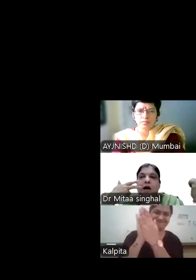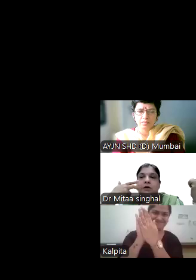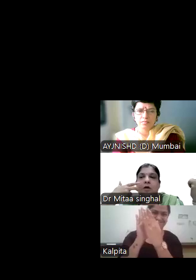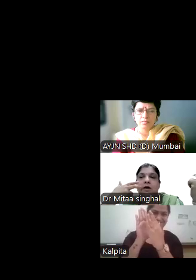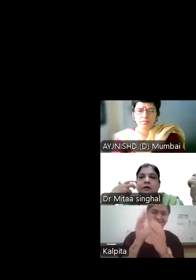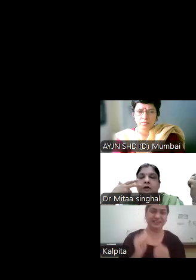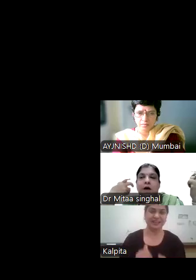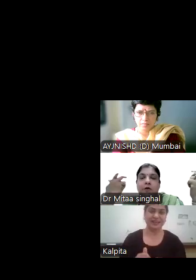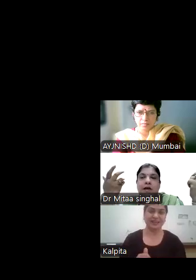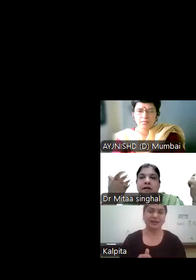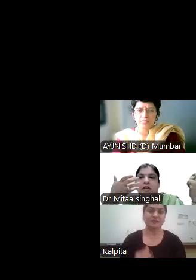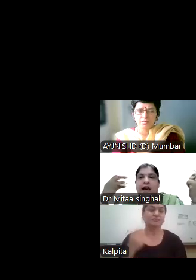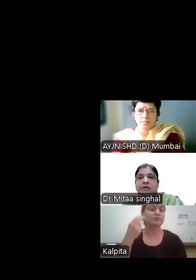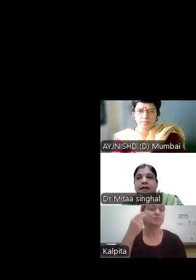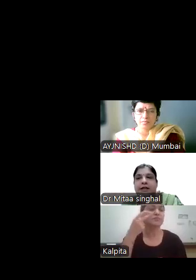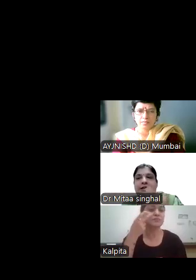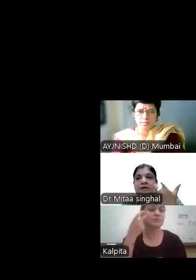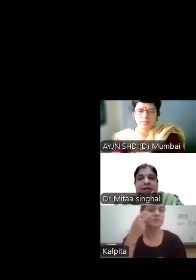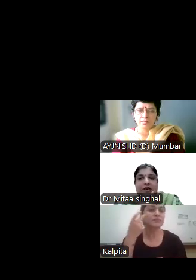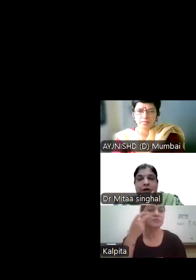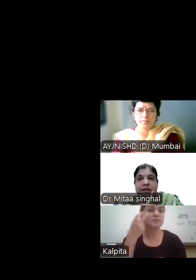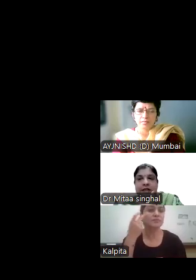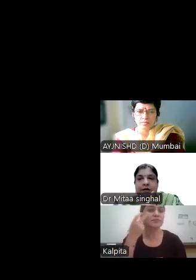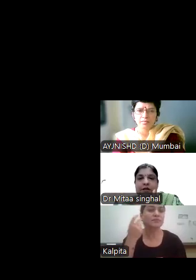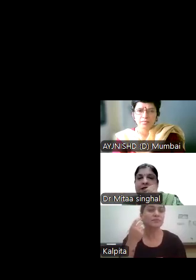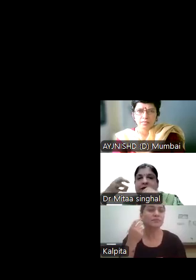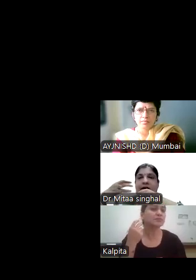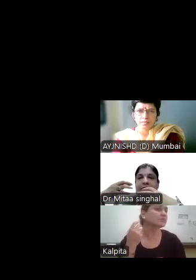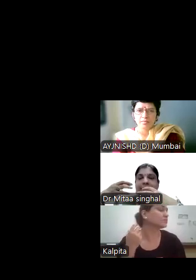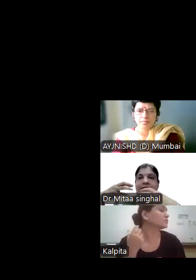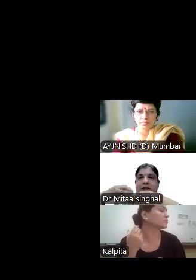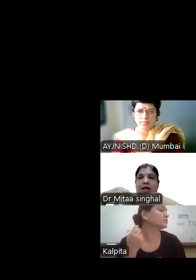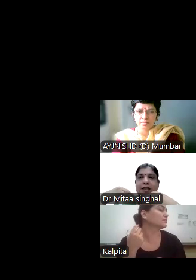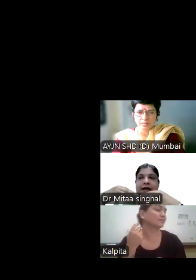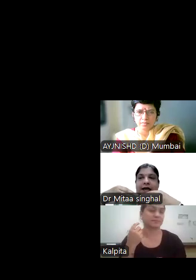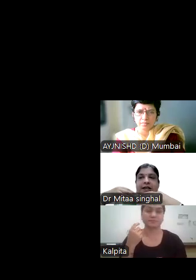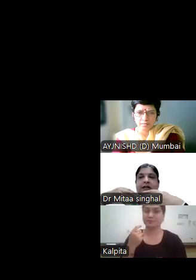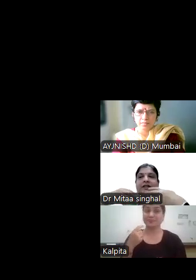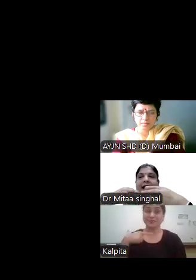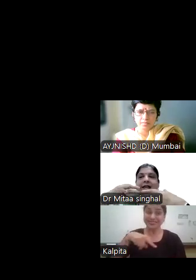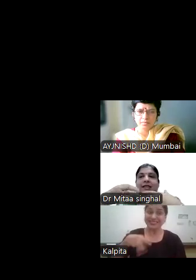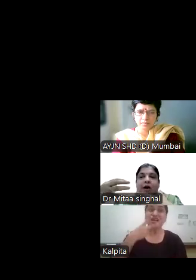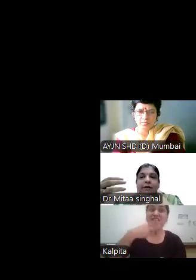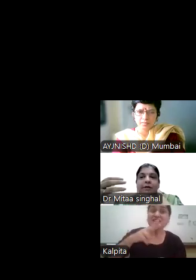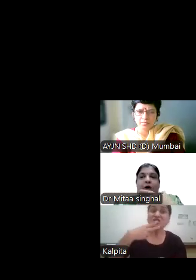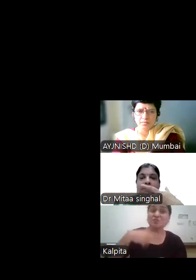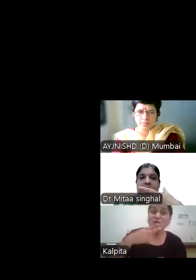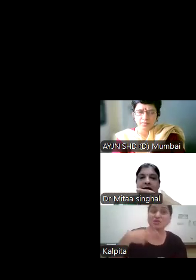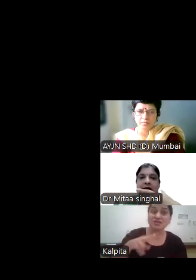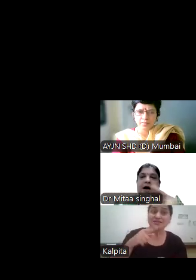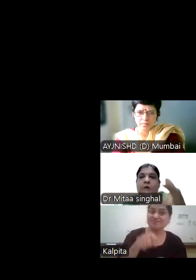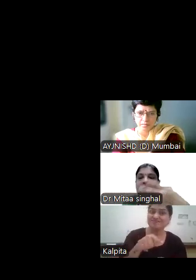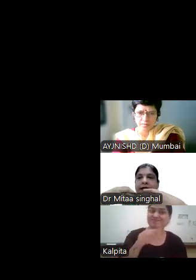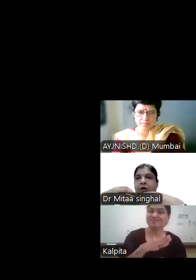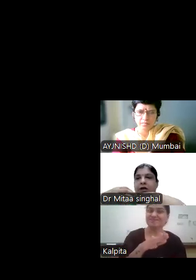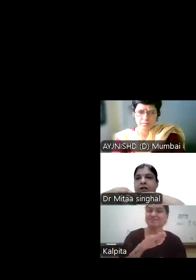on the outer corner of the mouth, the child will turn his face towards that. So these are reflexes which are telling us that the child is developing normally.